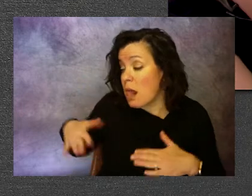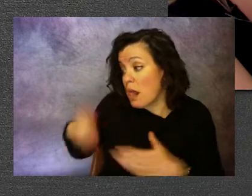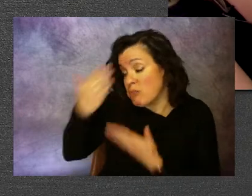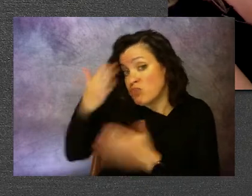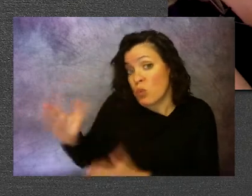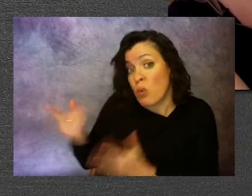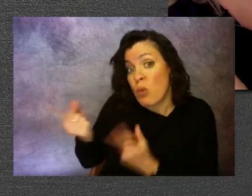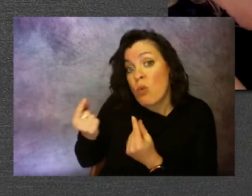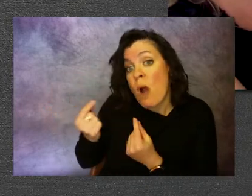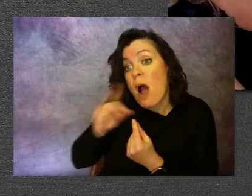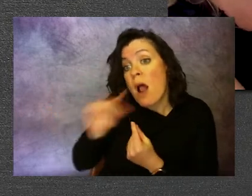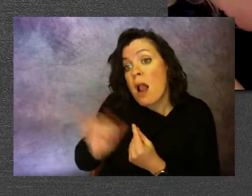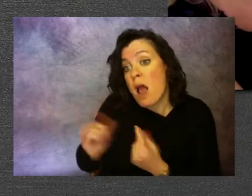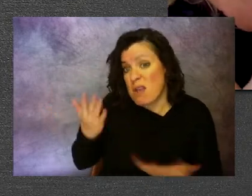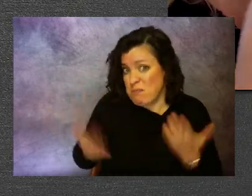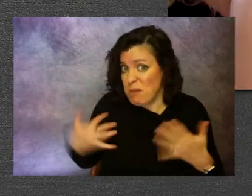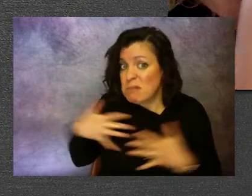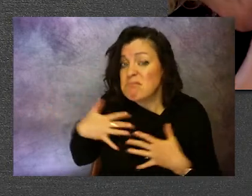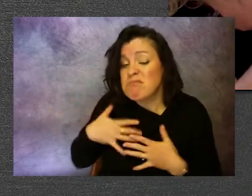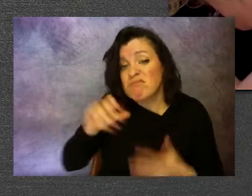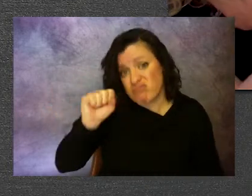He might be a little bit nervous.